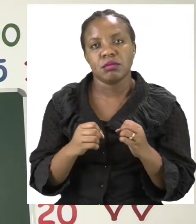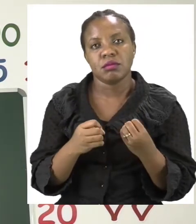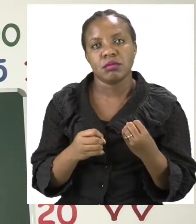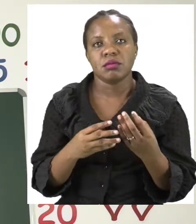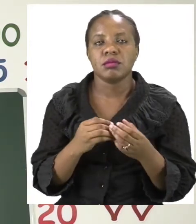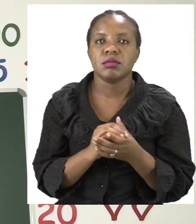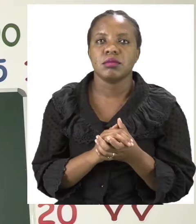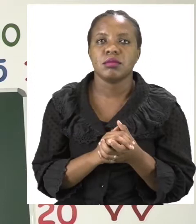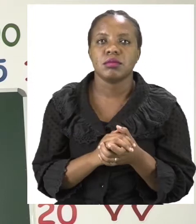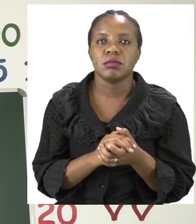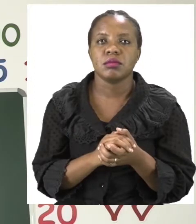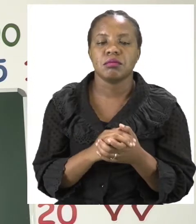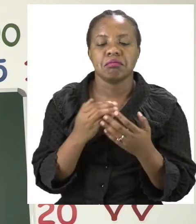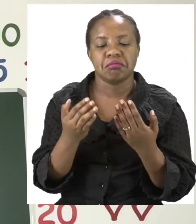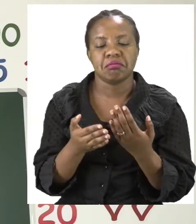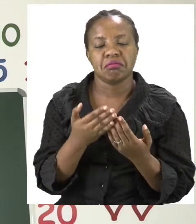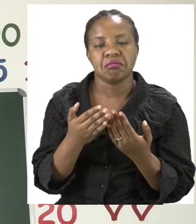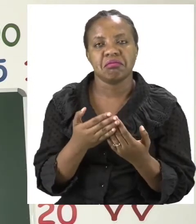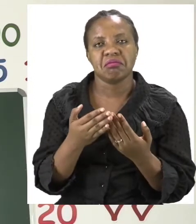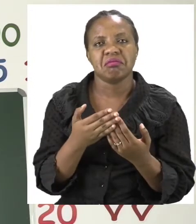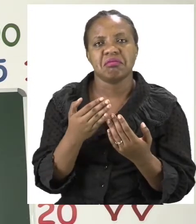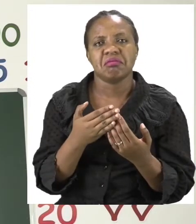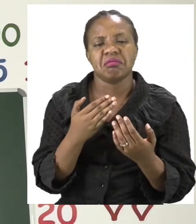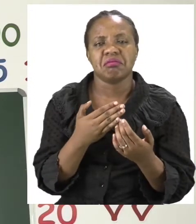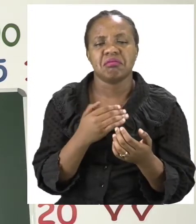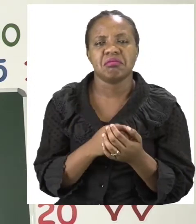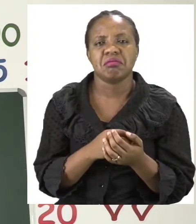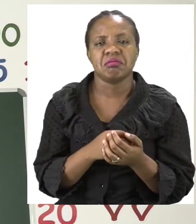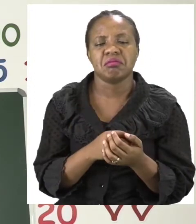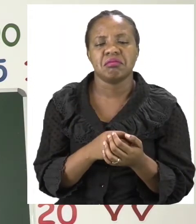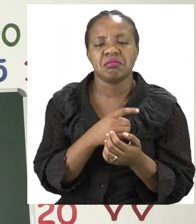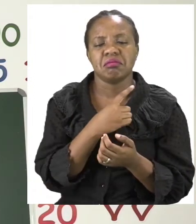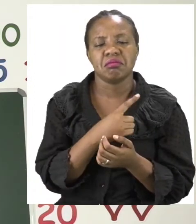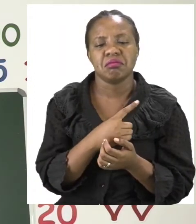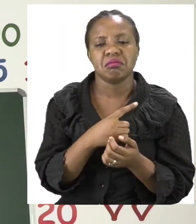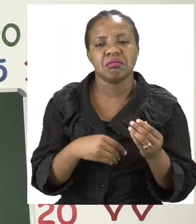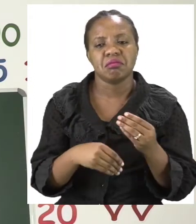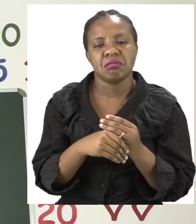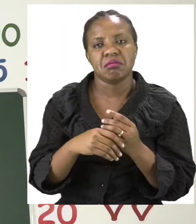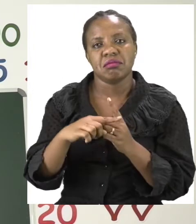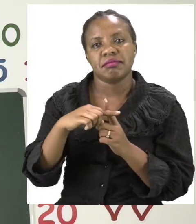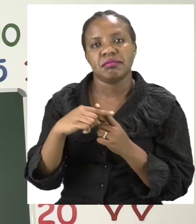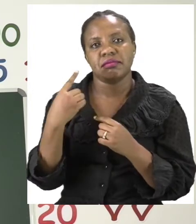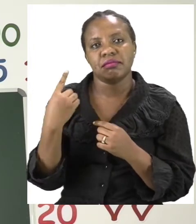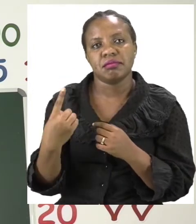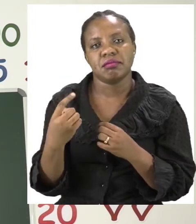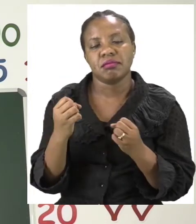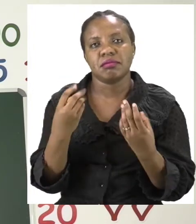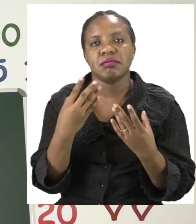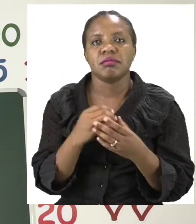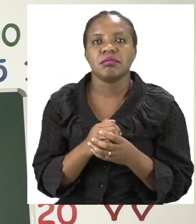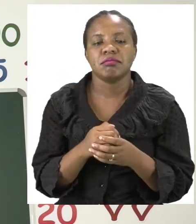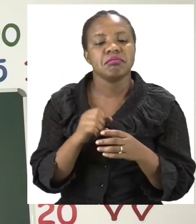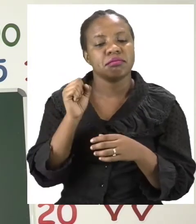So that is very easy for us grade 3s. What is 1 plus 1?